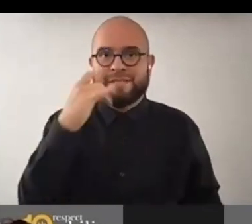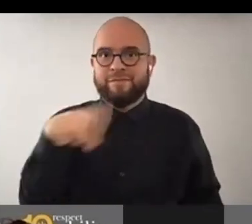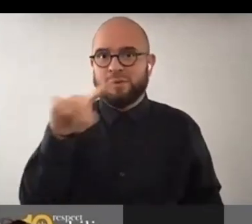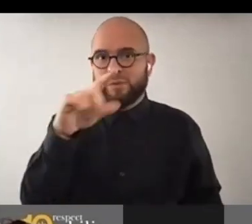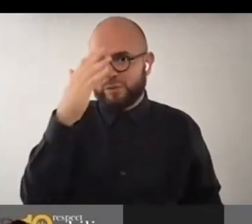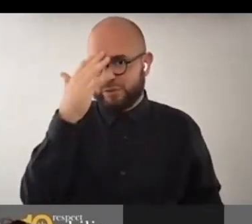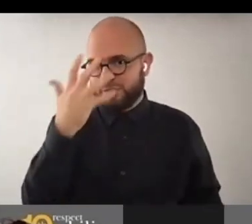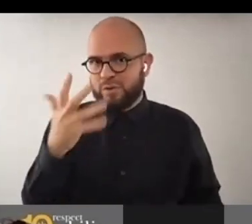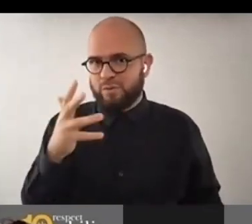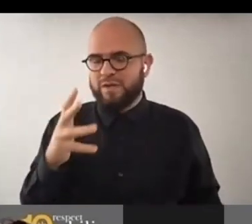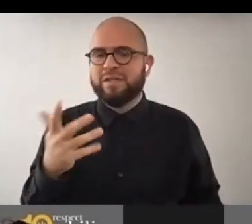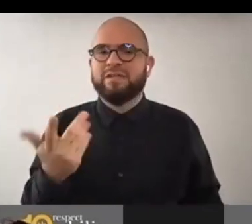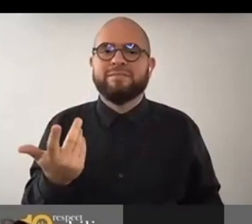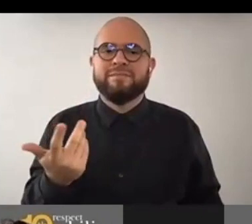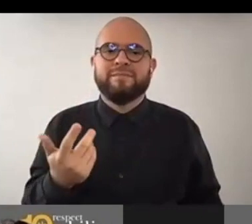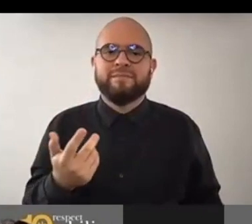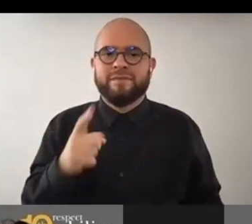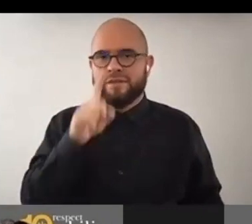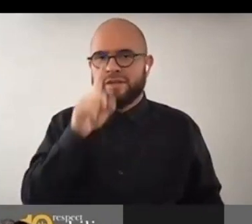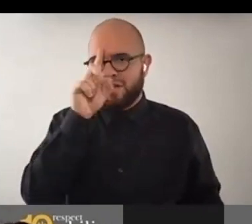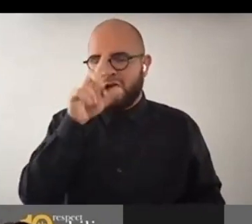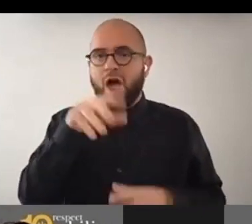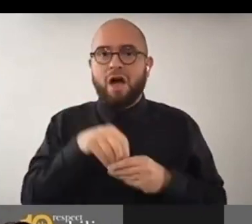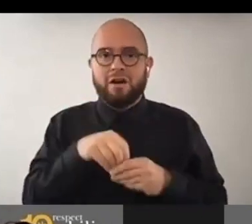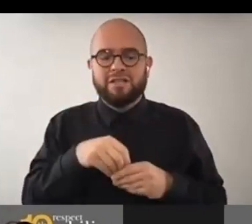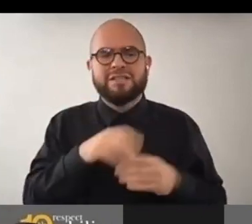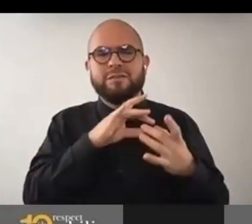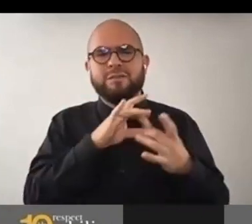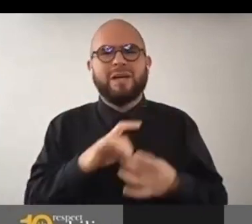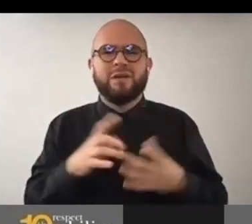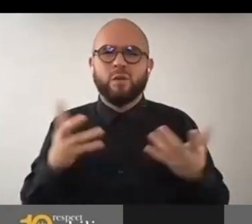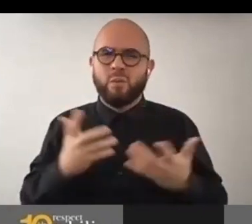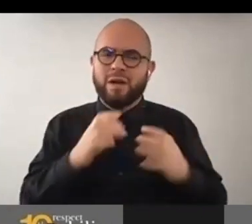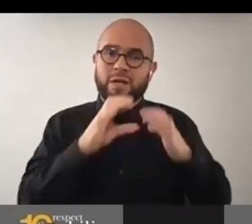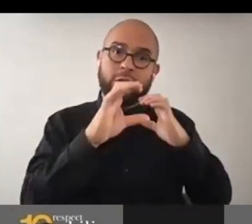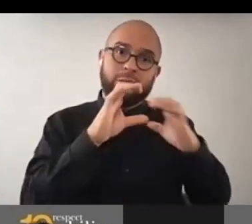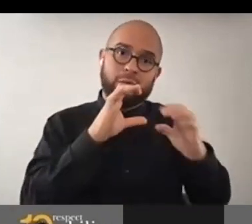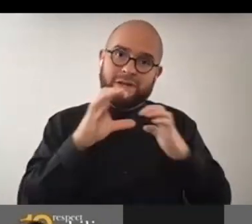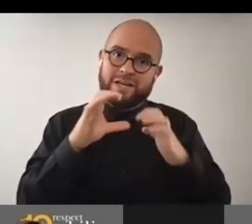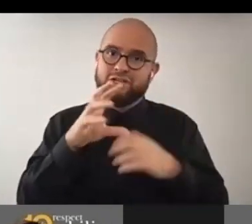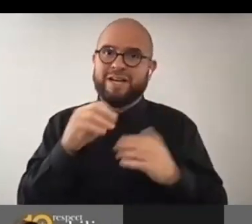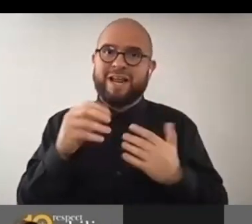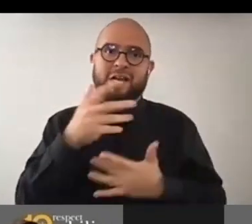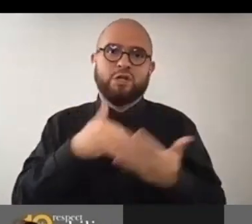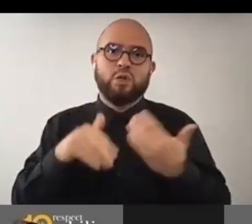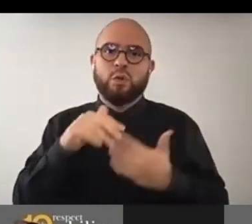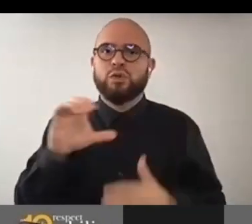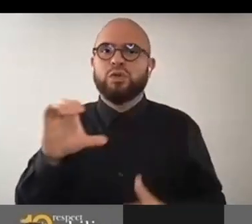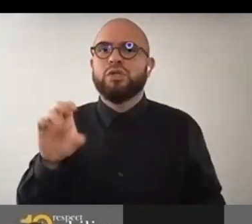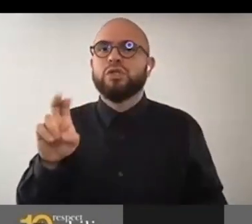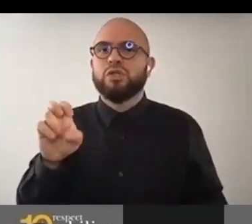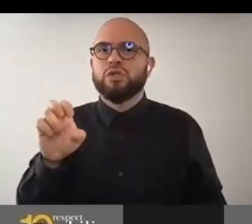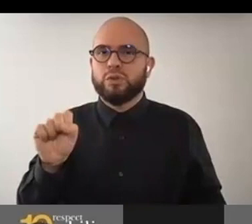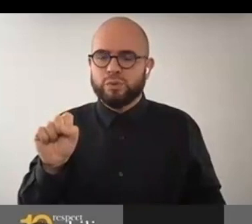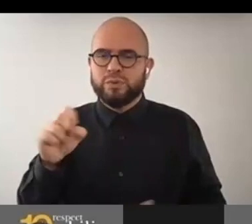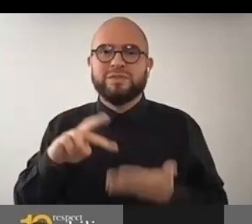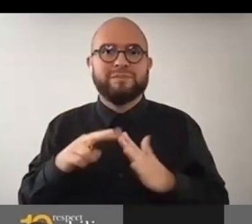our disability has to do with communication and social cues and things like that. So we do need to learn a lot in order to be able to